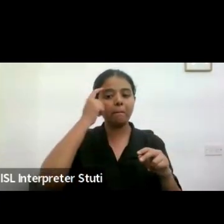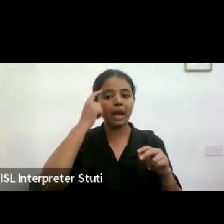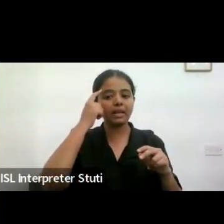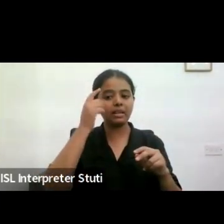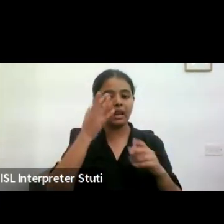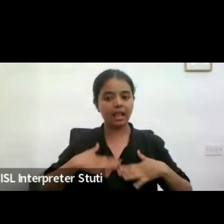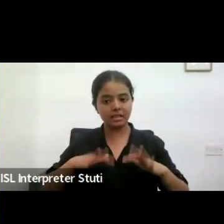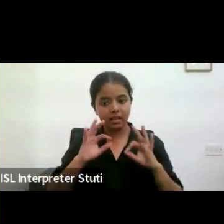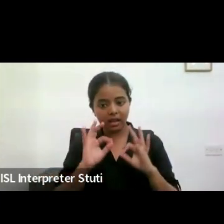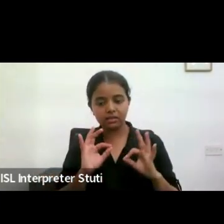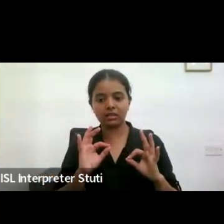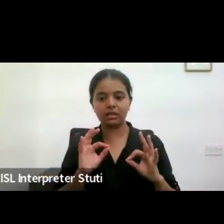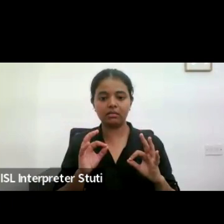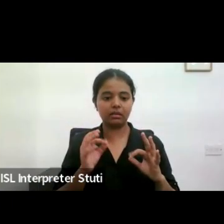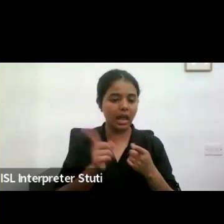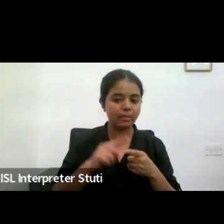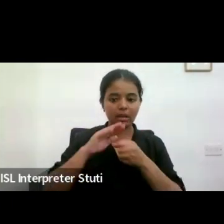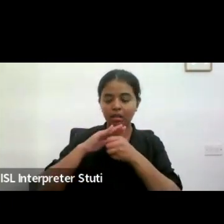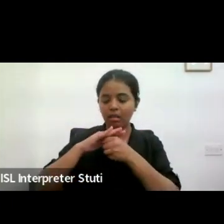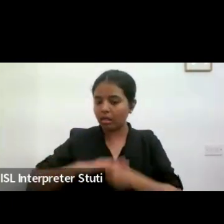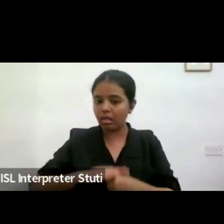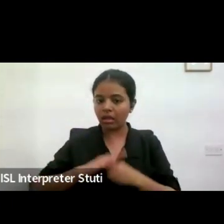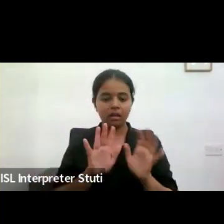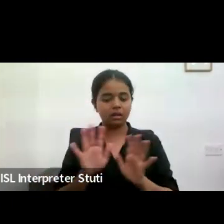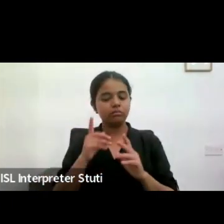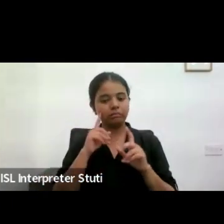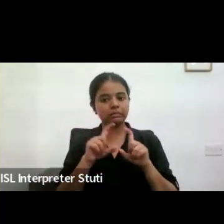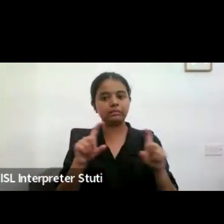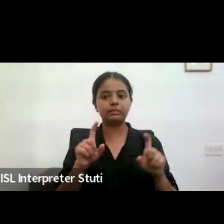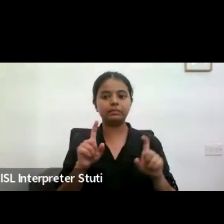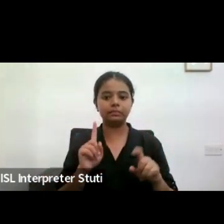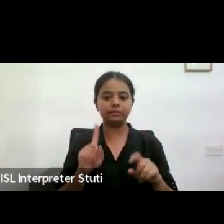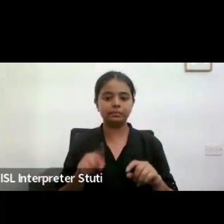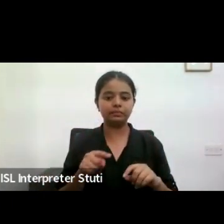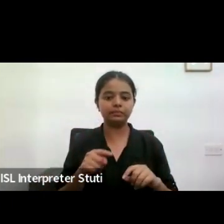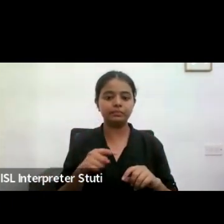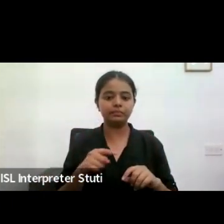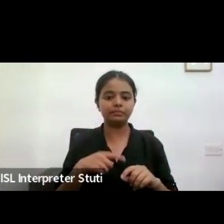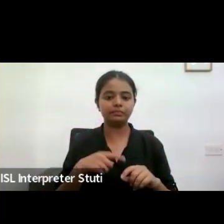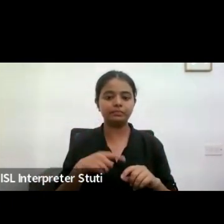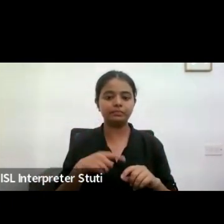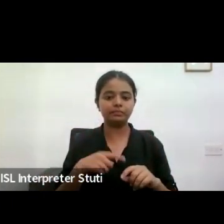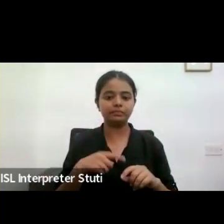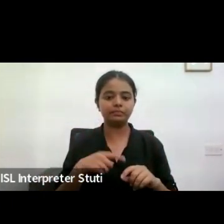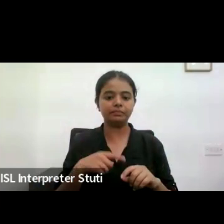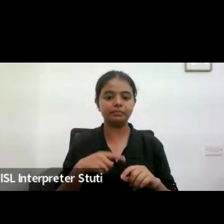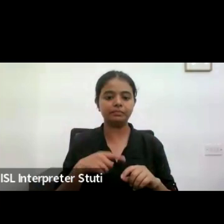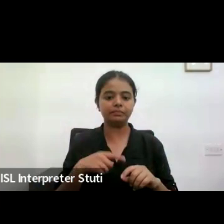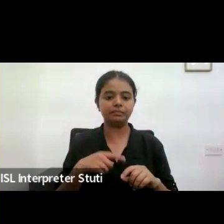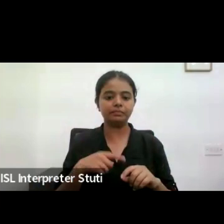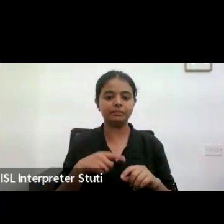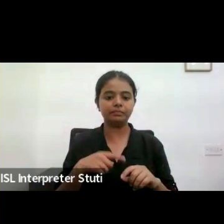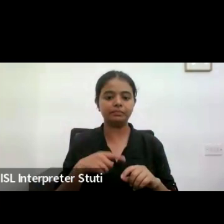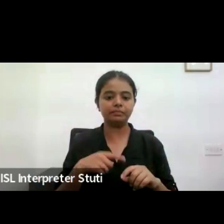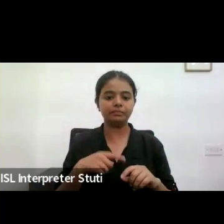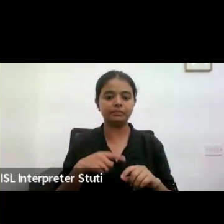things. Next, I think that's it. Yes, ma'am, that's the. So